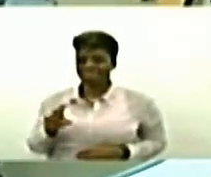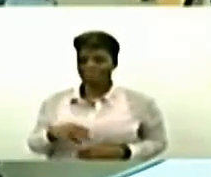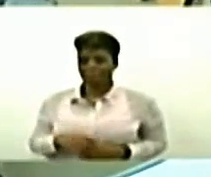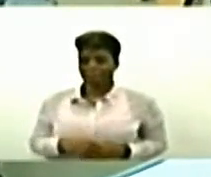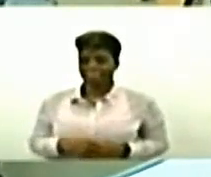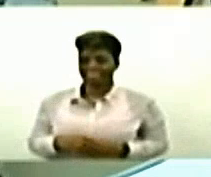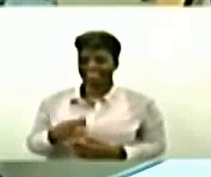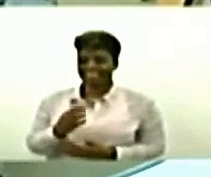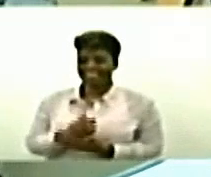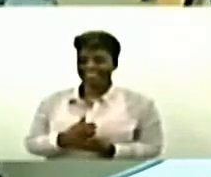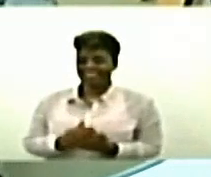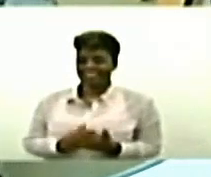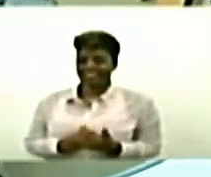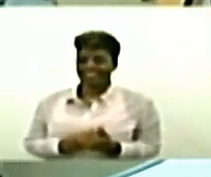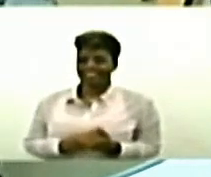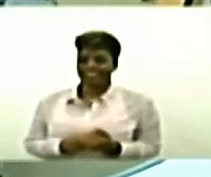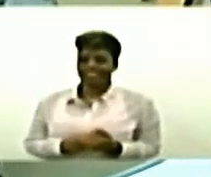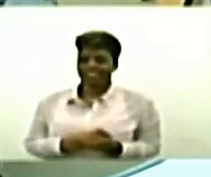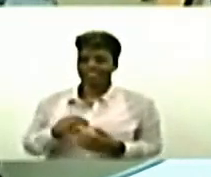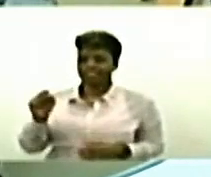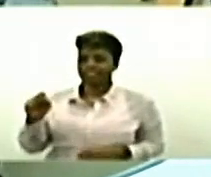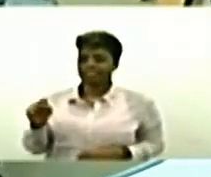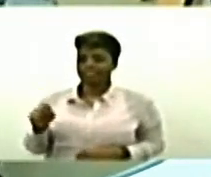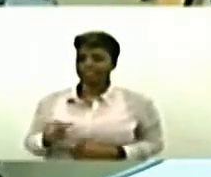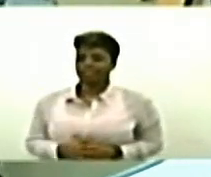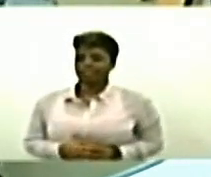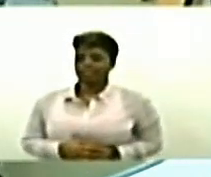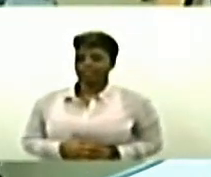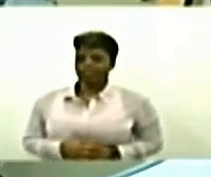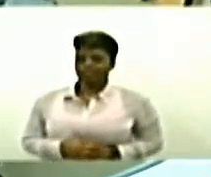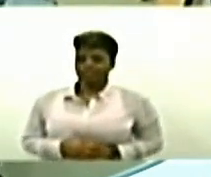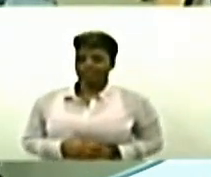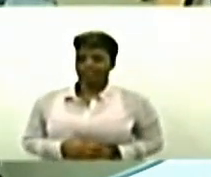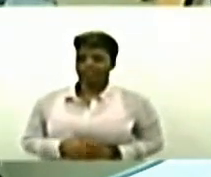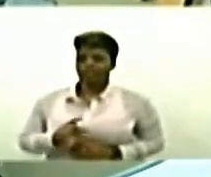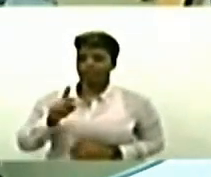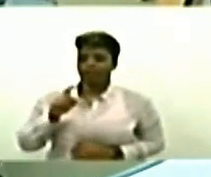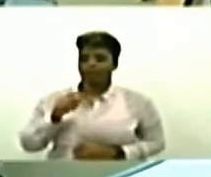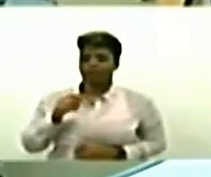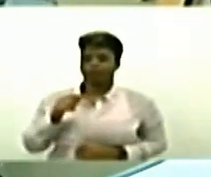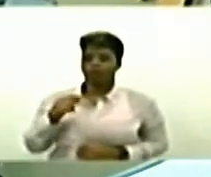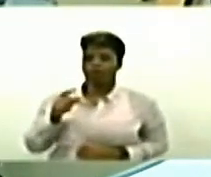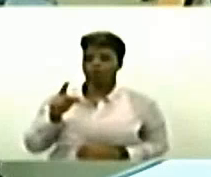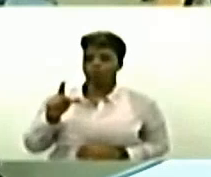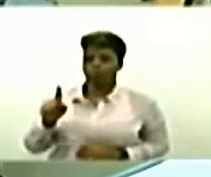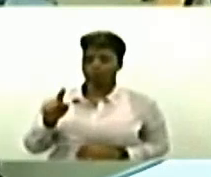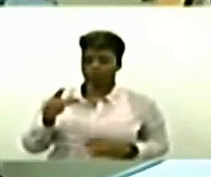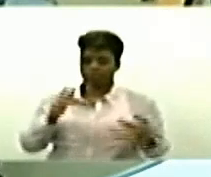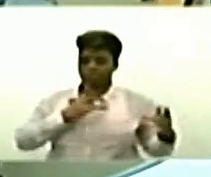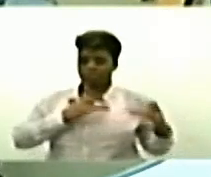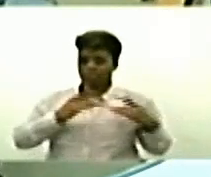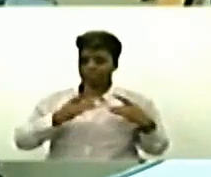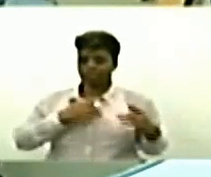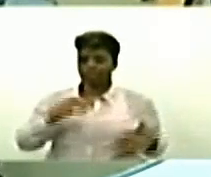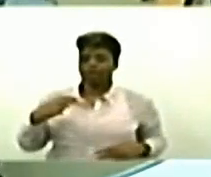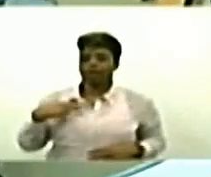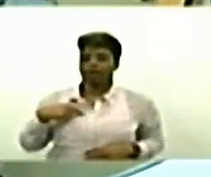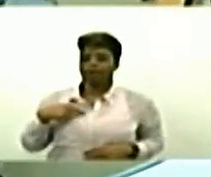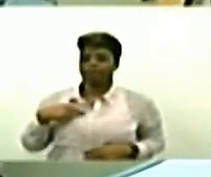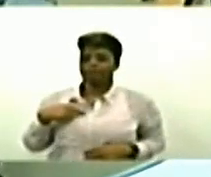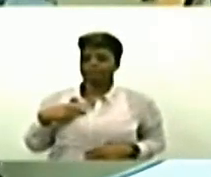Honorable members, yes. Yes, Mr. Chairman, I just have one little concern in Clause